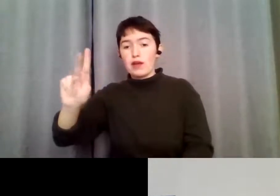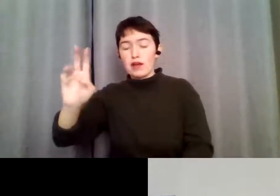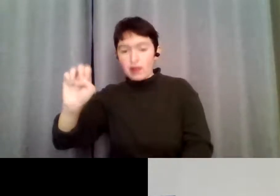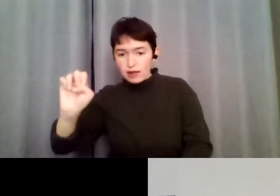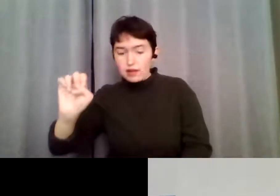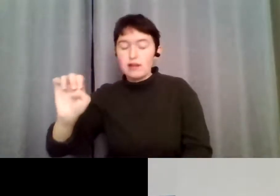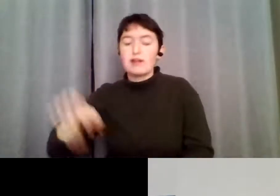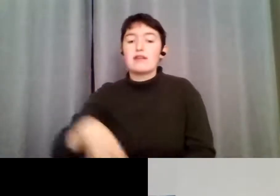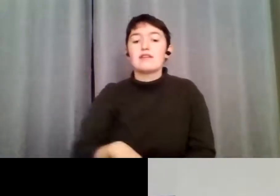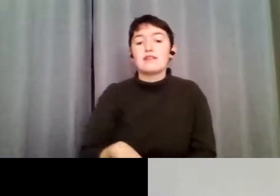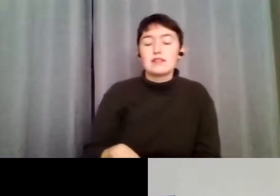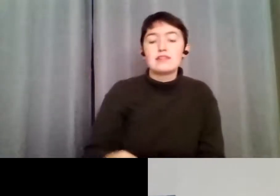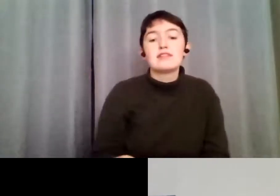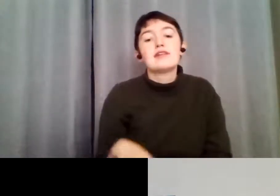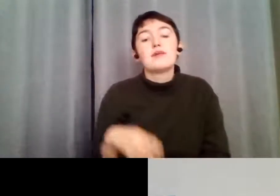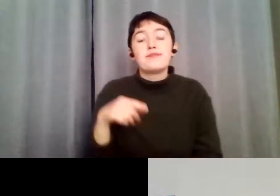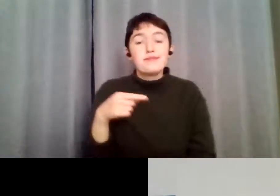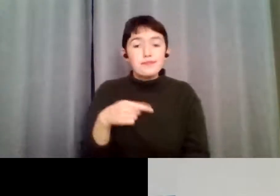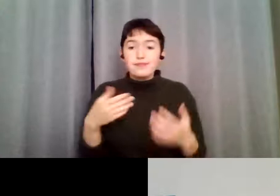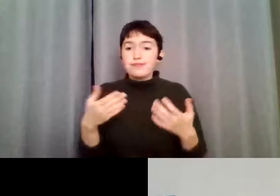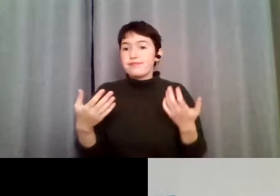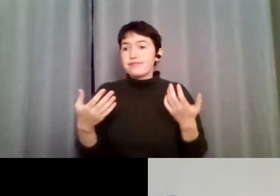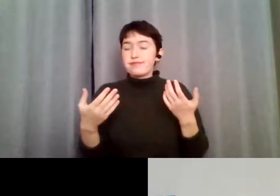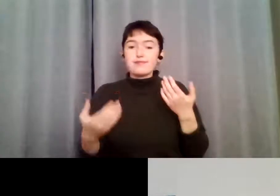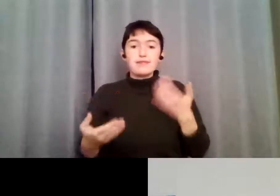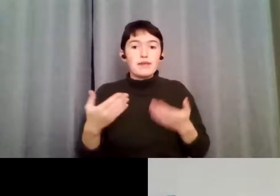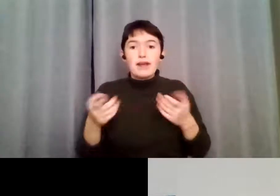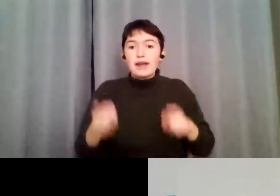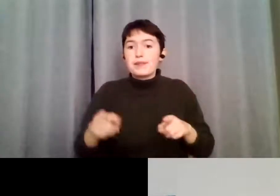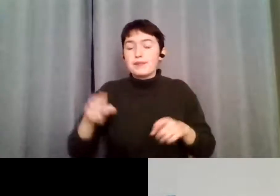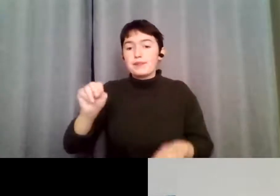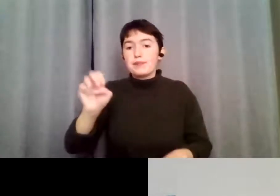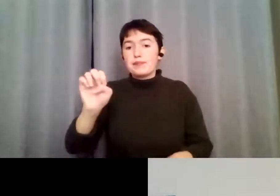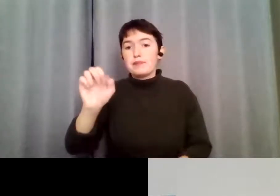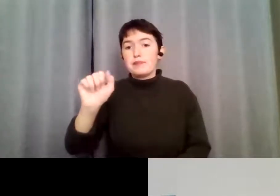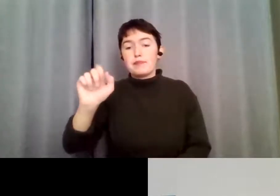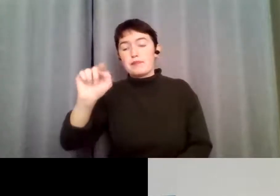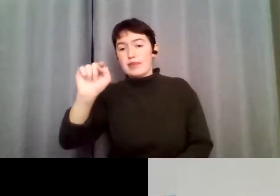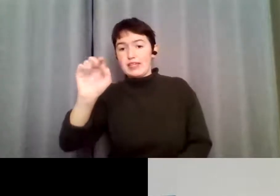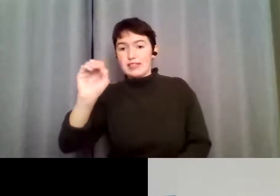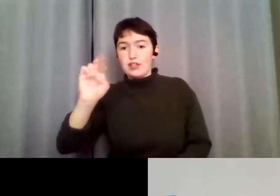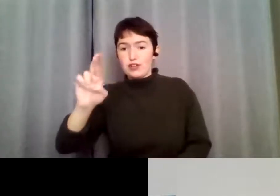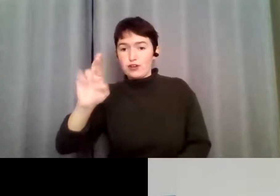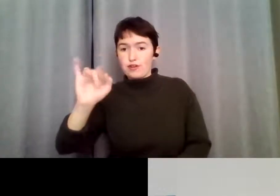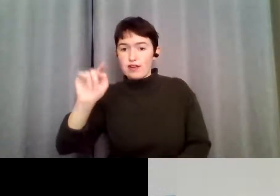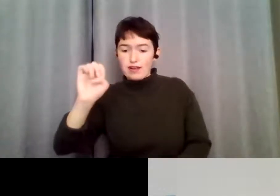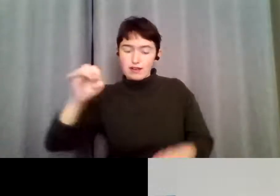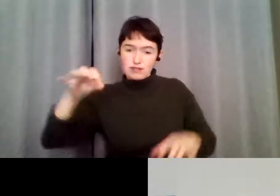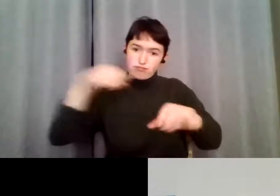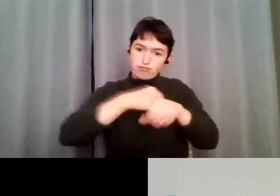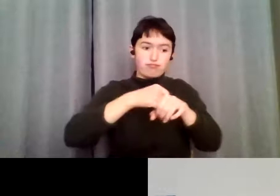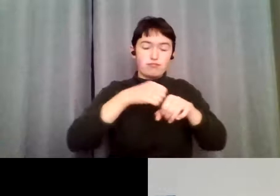large meteorite impact that sort of makes the moon shake. But so the moon does have, and sometimes those earthquakes and things can